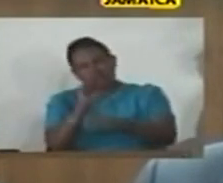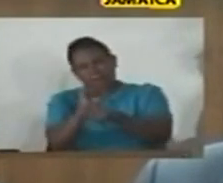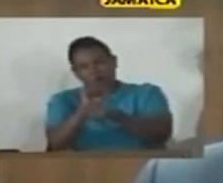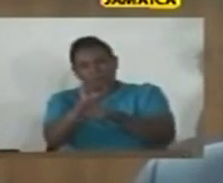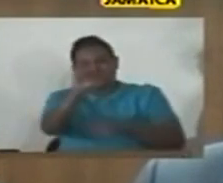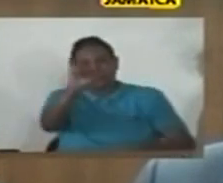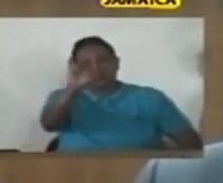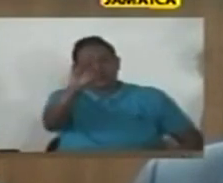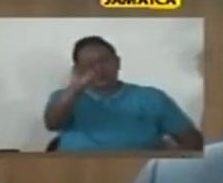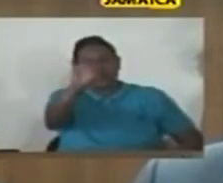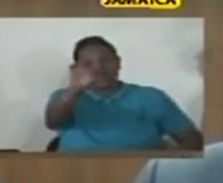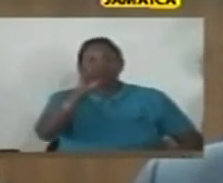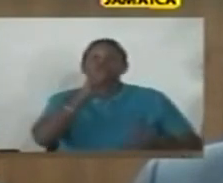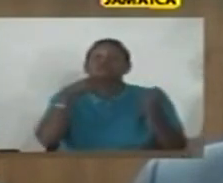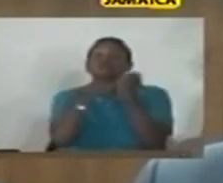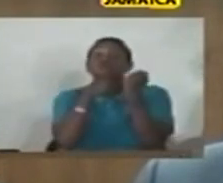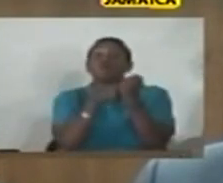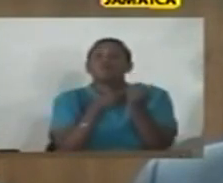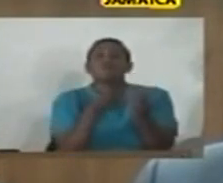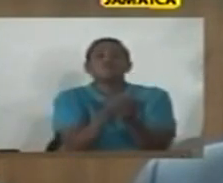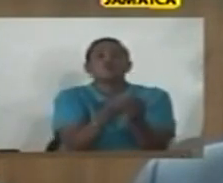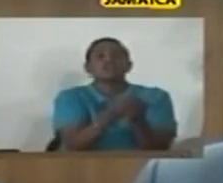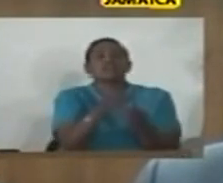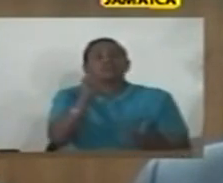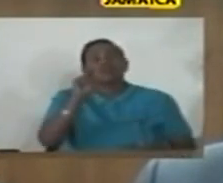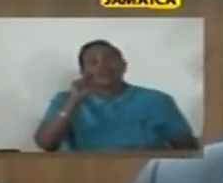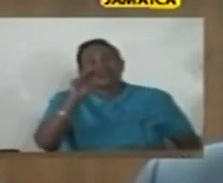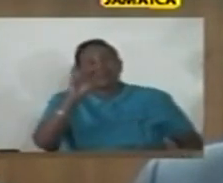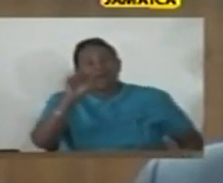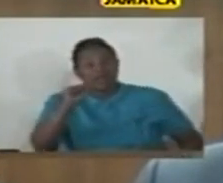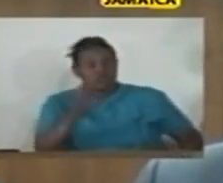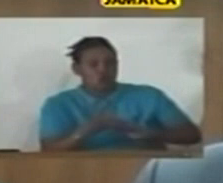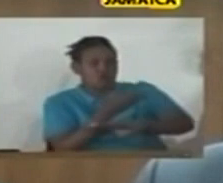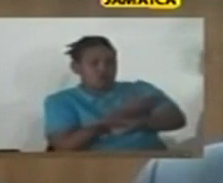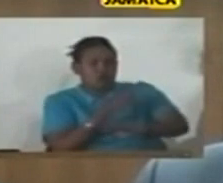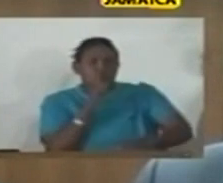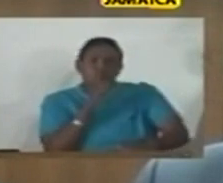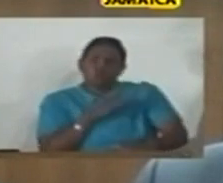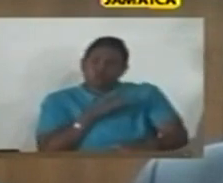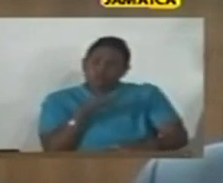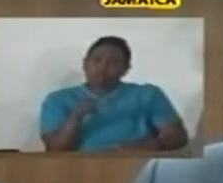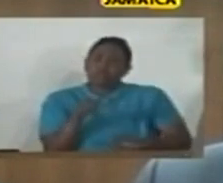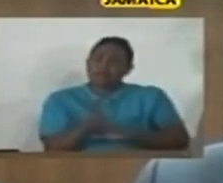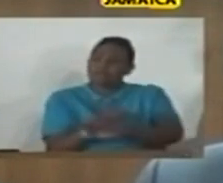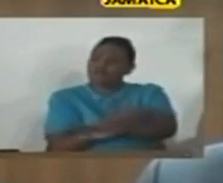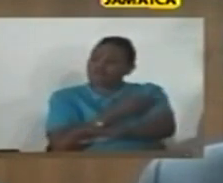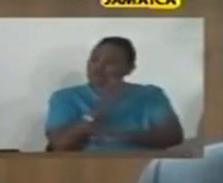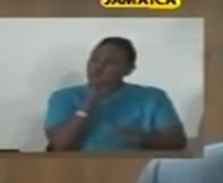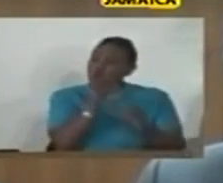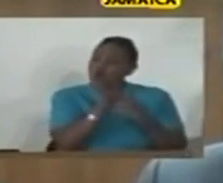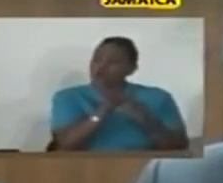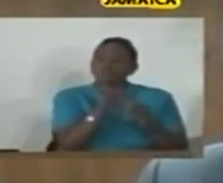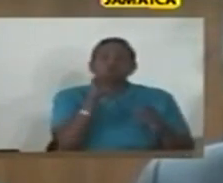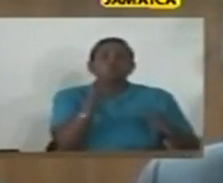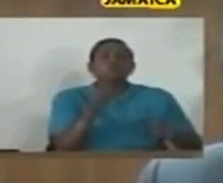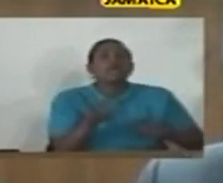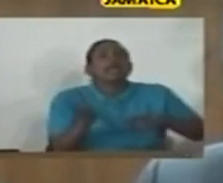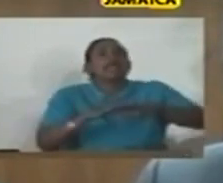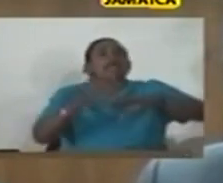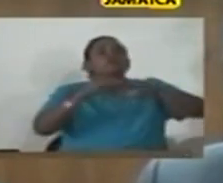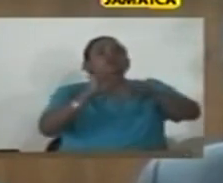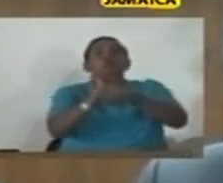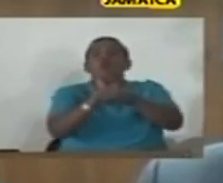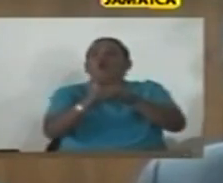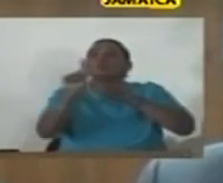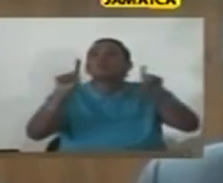funding of the LMIS upgrade. There is no doubt that these improvements will contribute to increased employment through